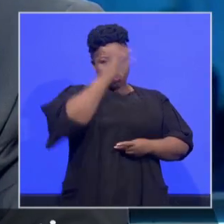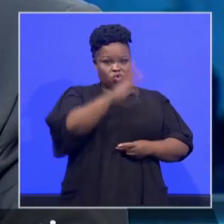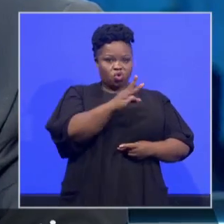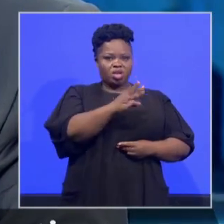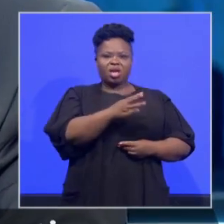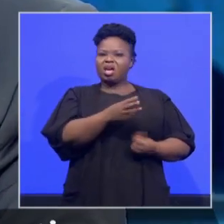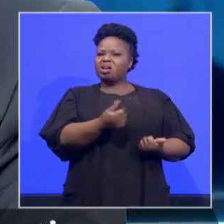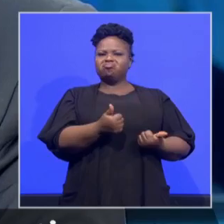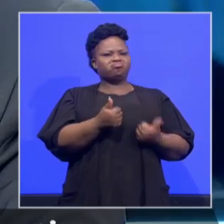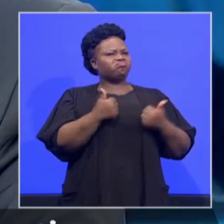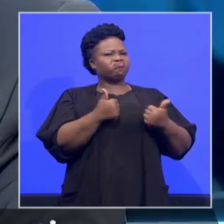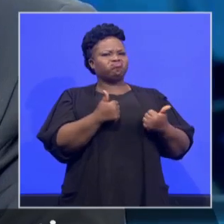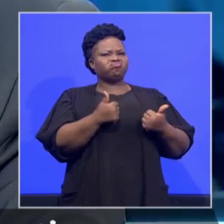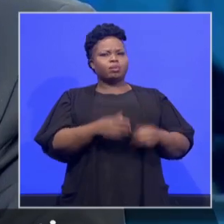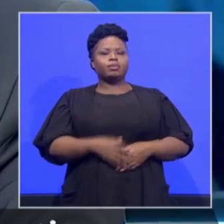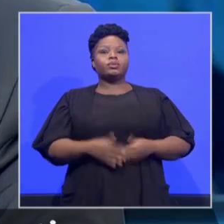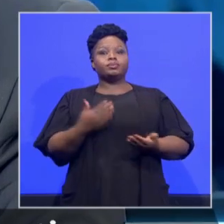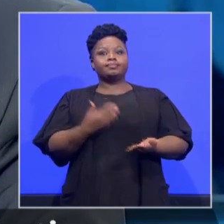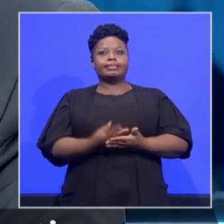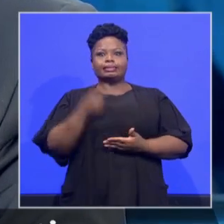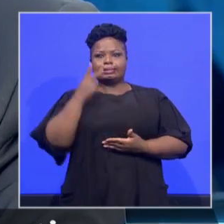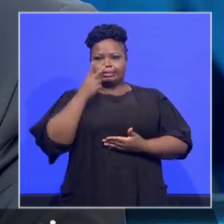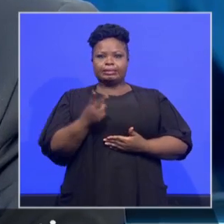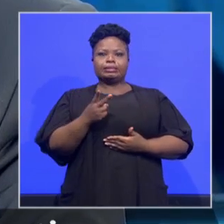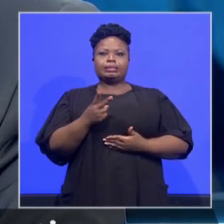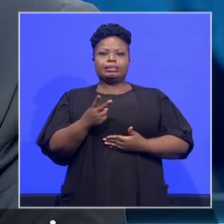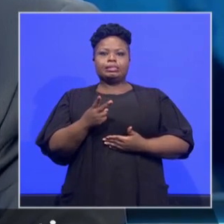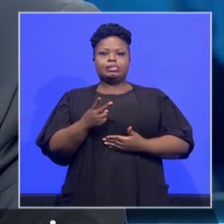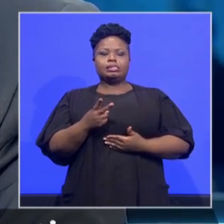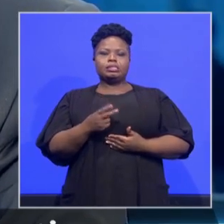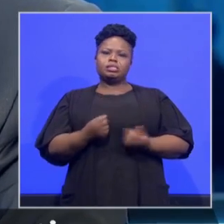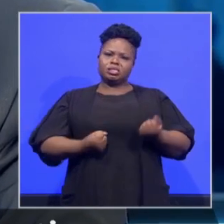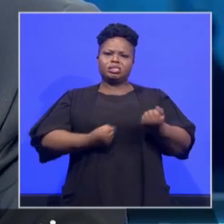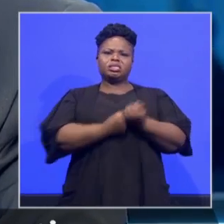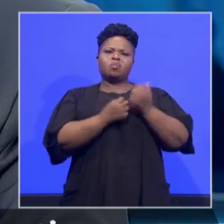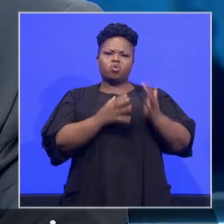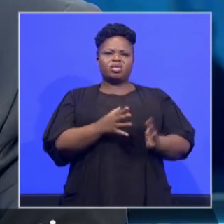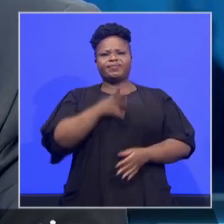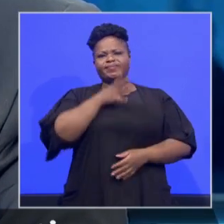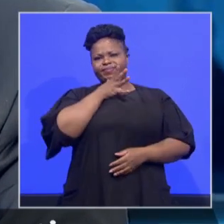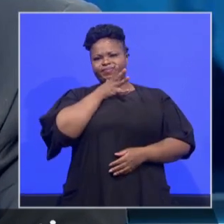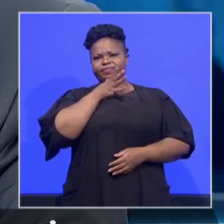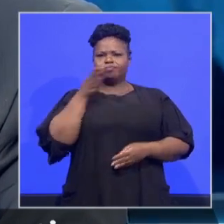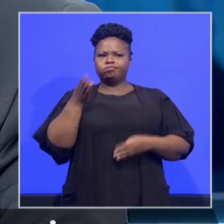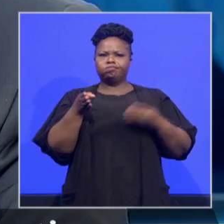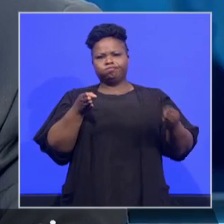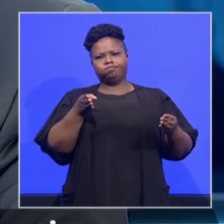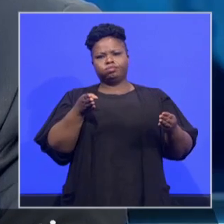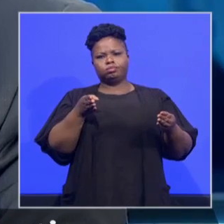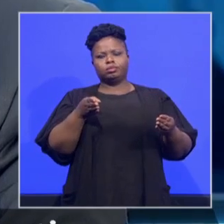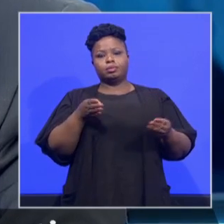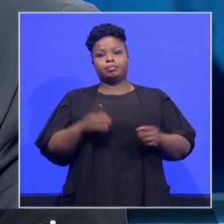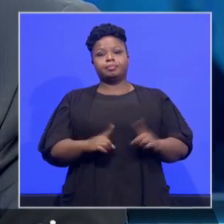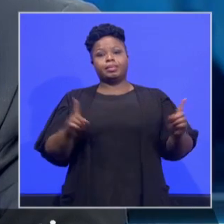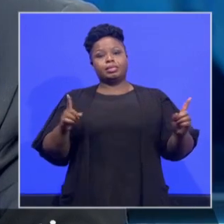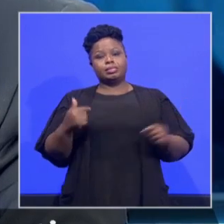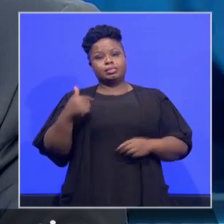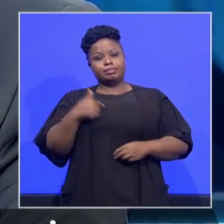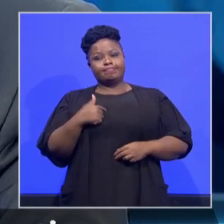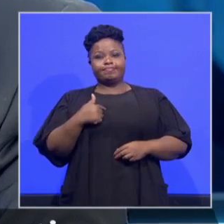So you can see that they are getting quite a support, but I think what could be quite surprising